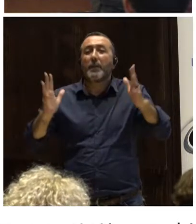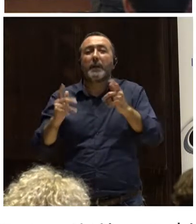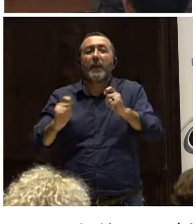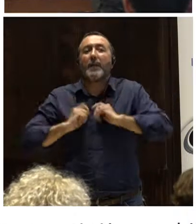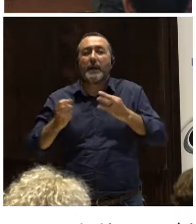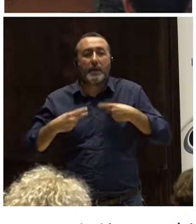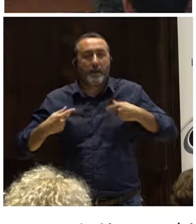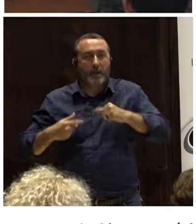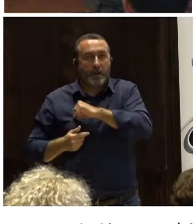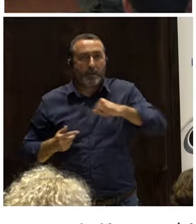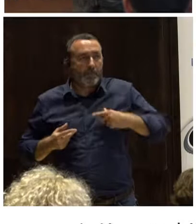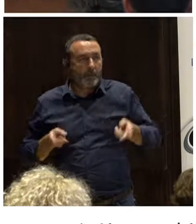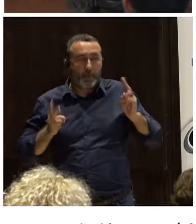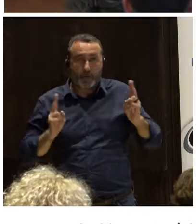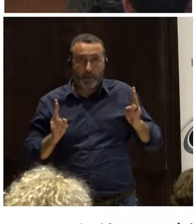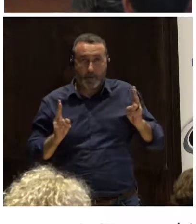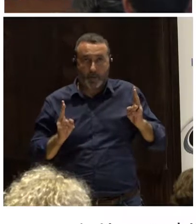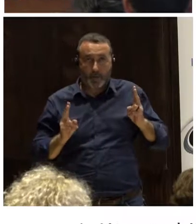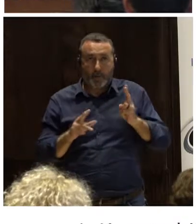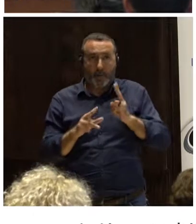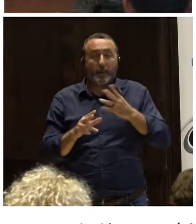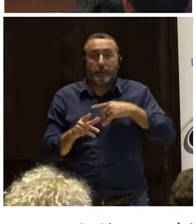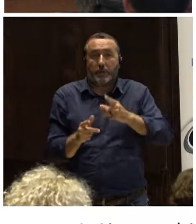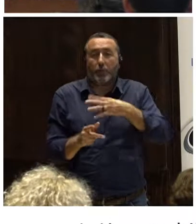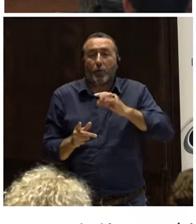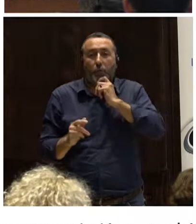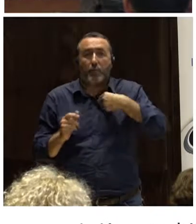than a passive observer. And unfortunately,